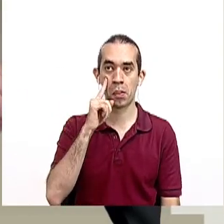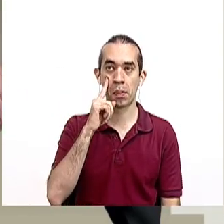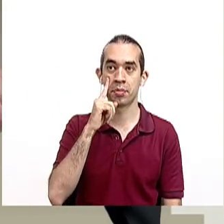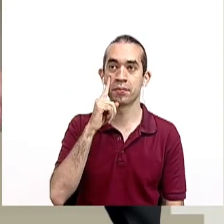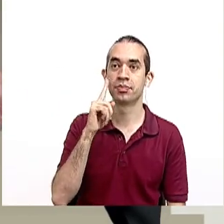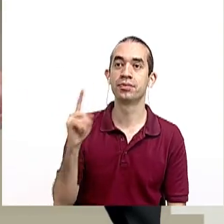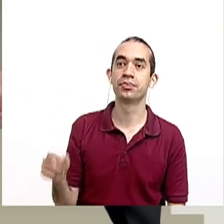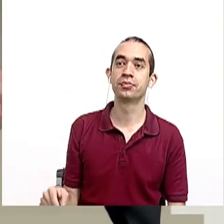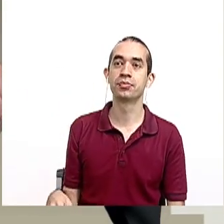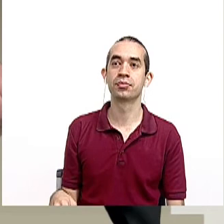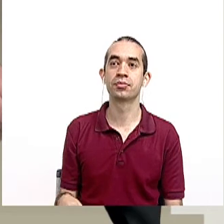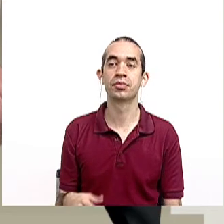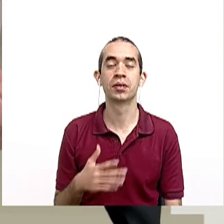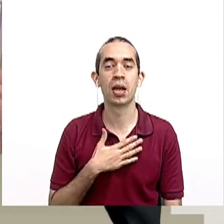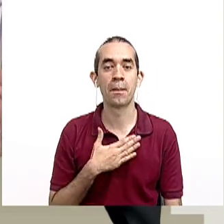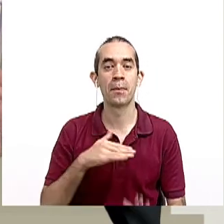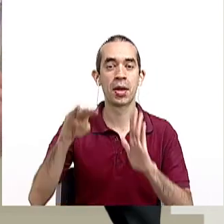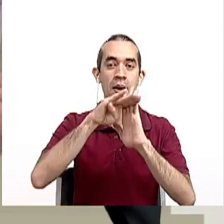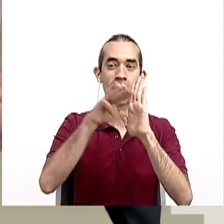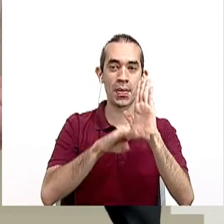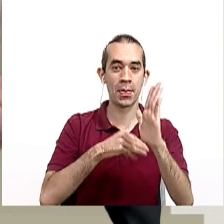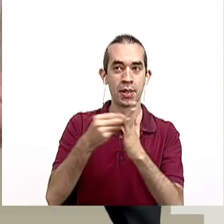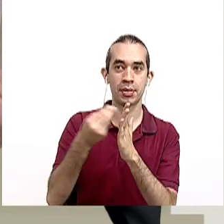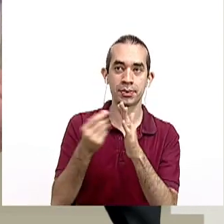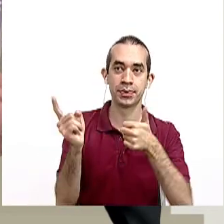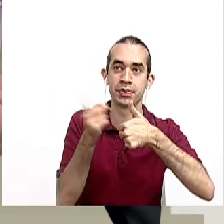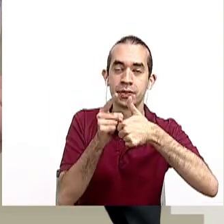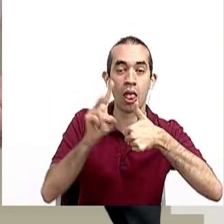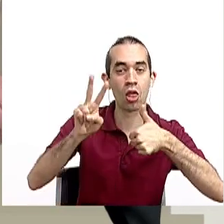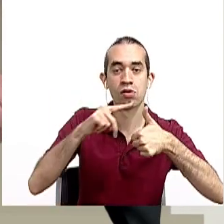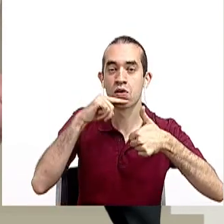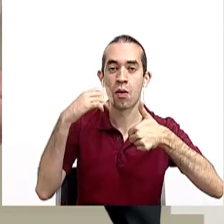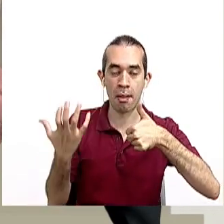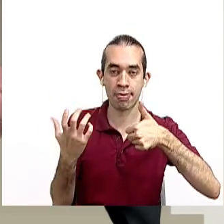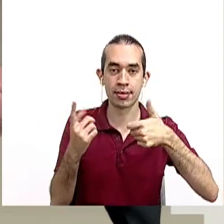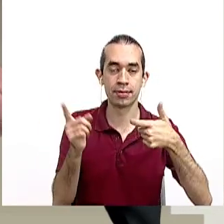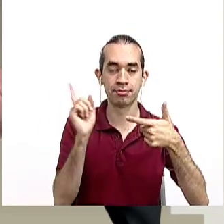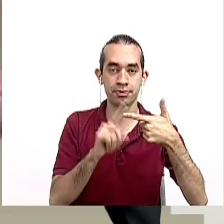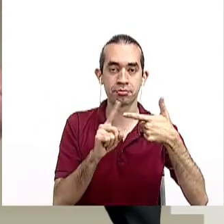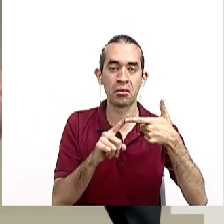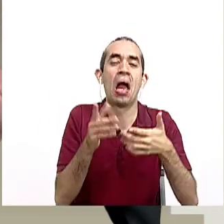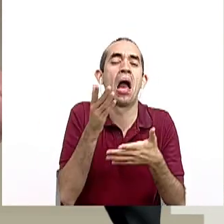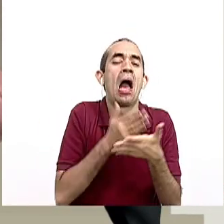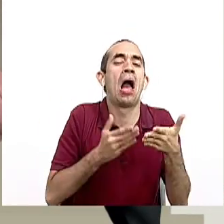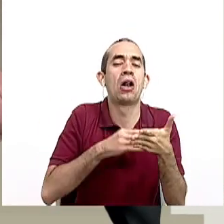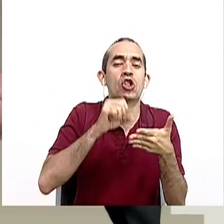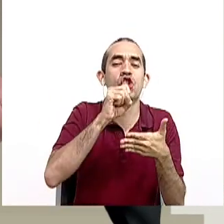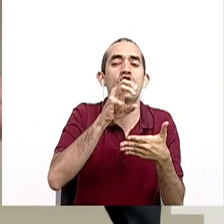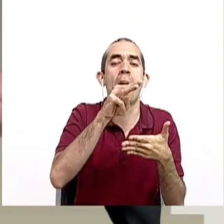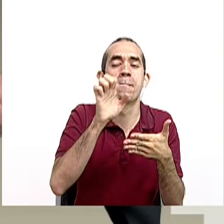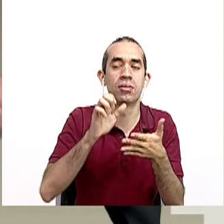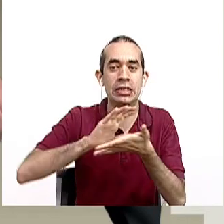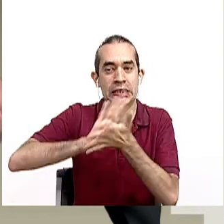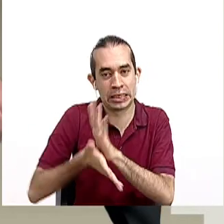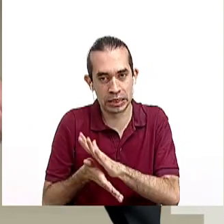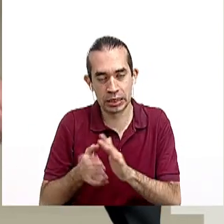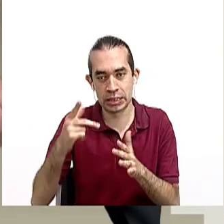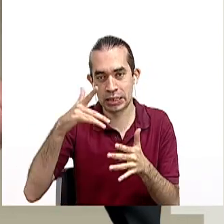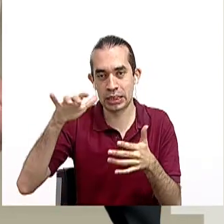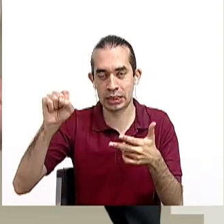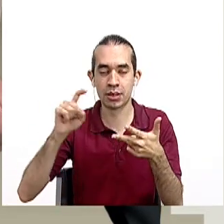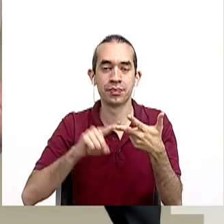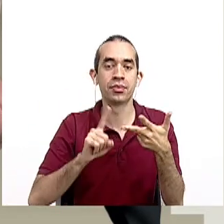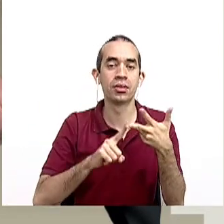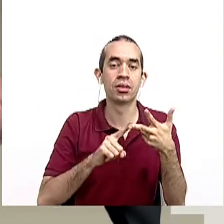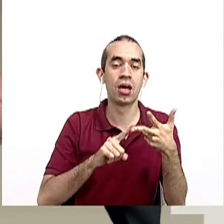says my shopping list. 2 tomatoes, some cheese, apples,